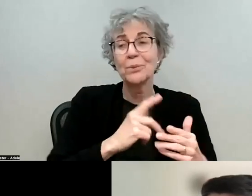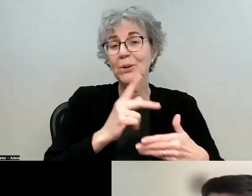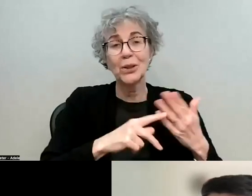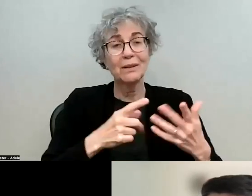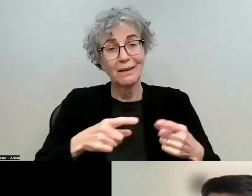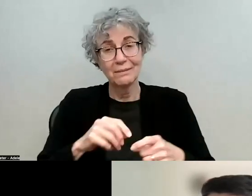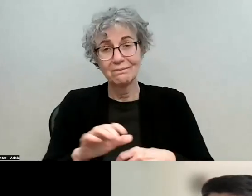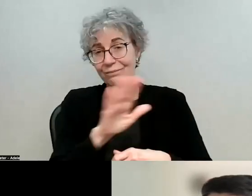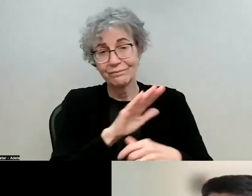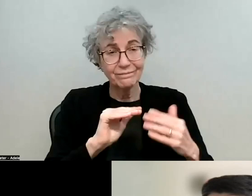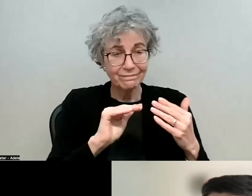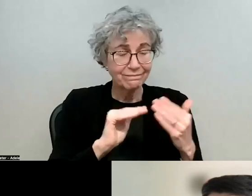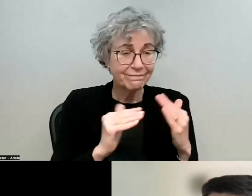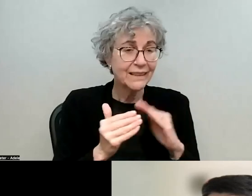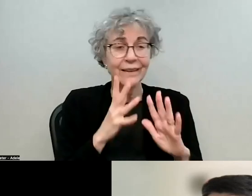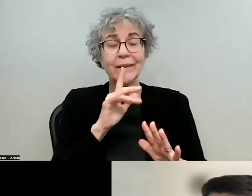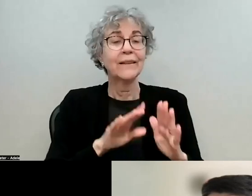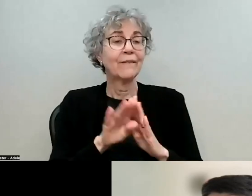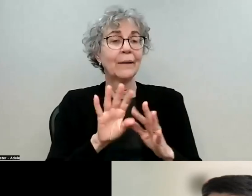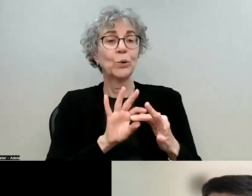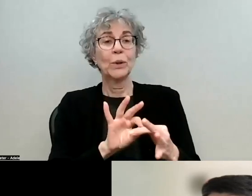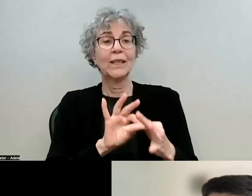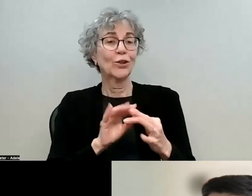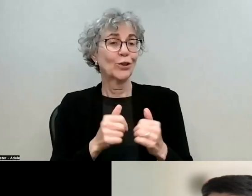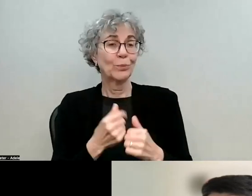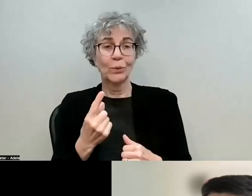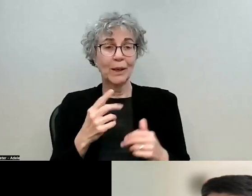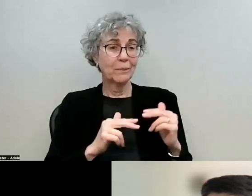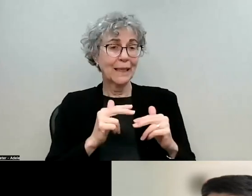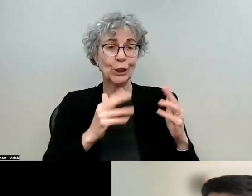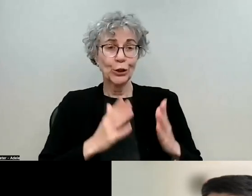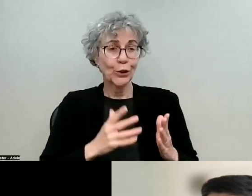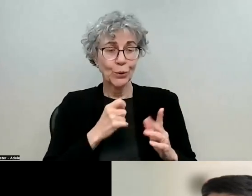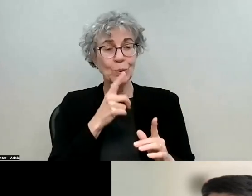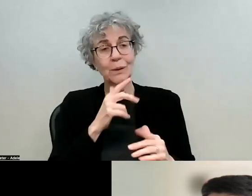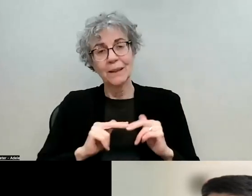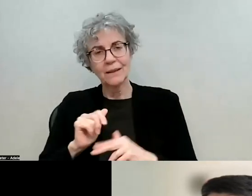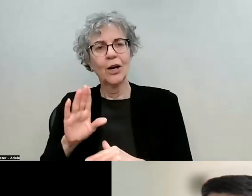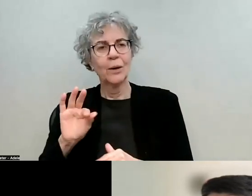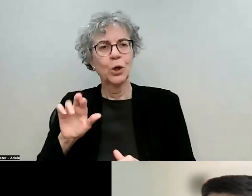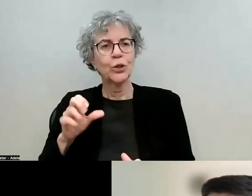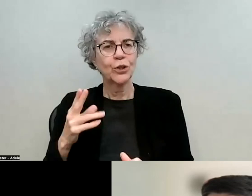we've developed relationships with one builder in particular that's building our Birchmount Green site.